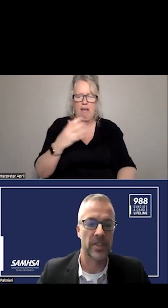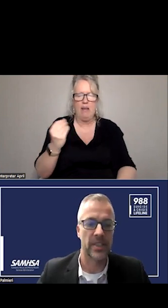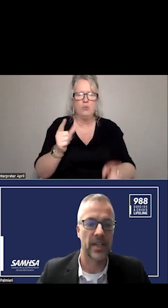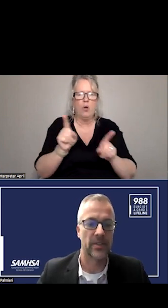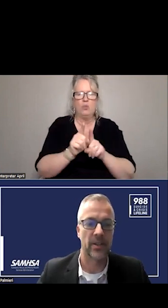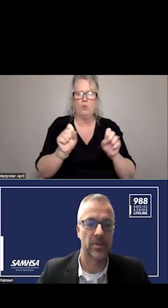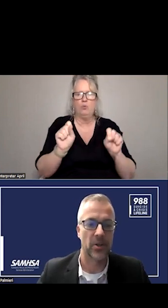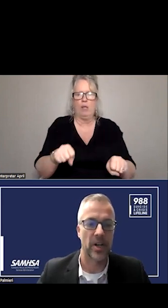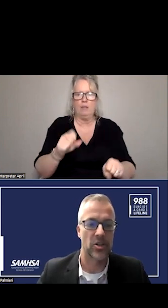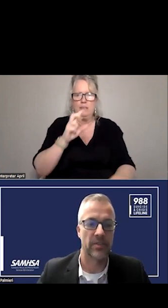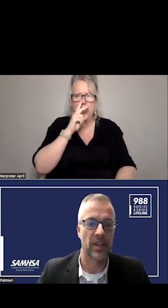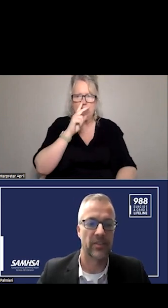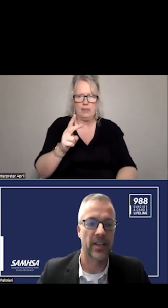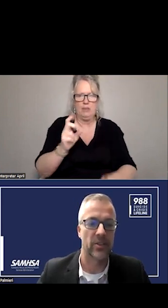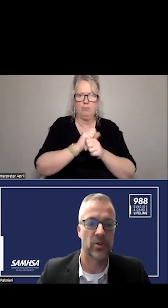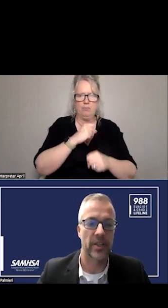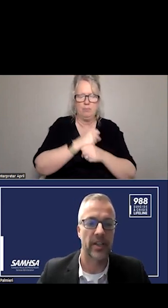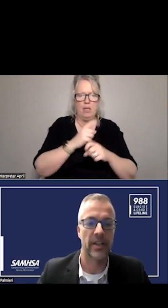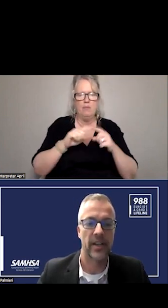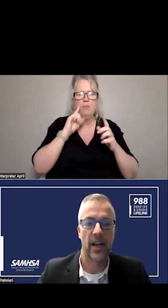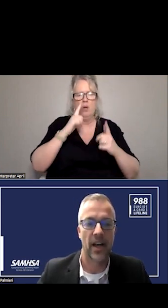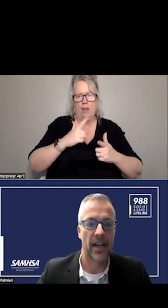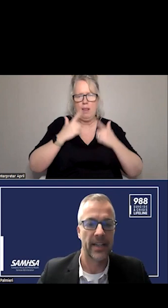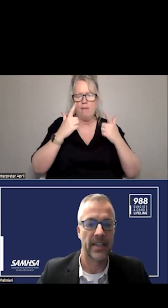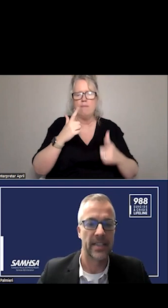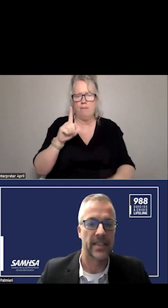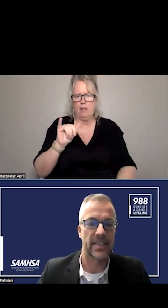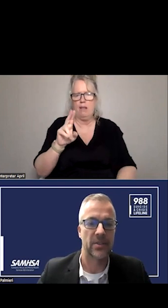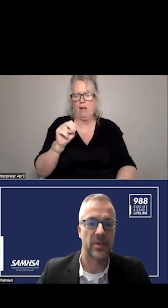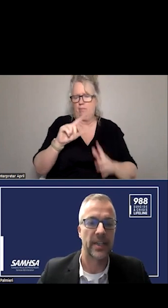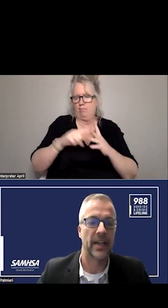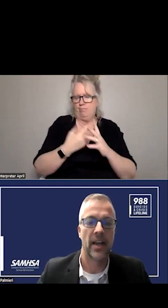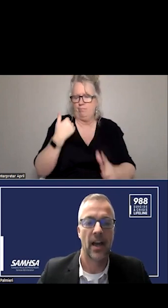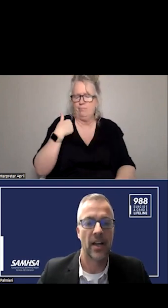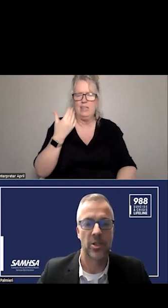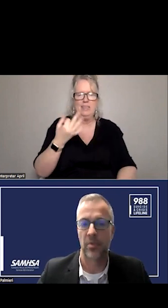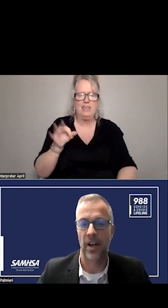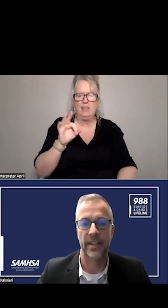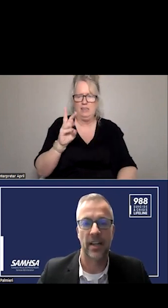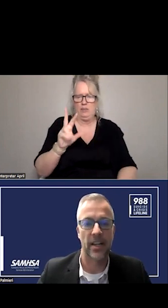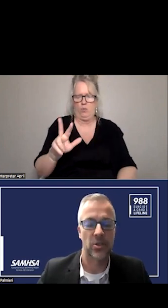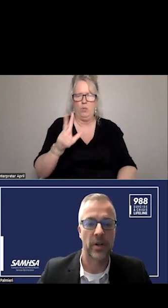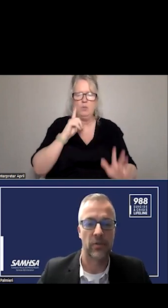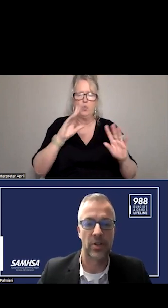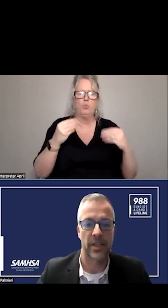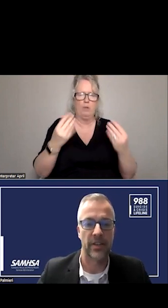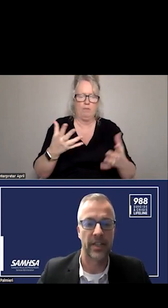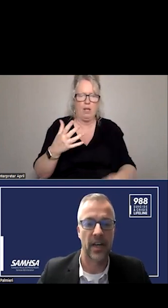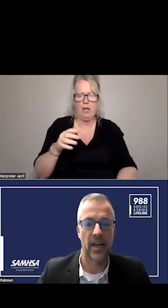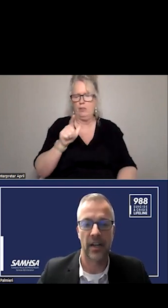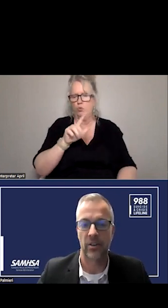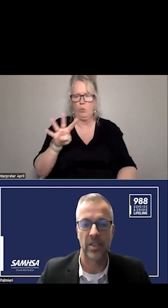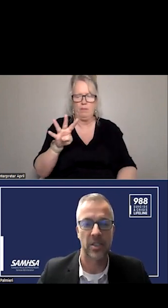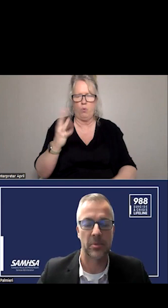also you can see here that there was the creation of Lifeline Australia in 1963 to provide